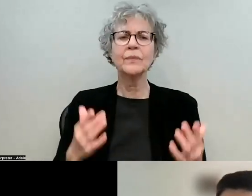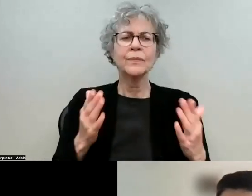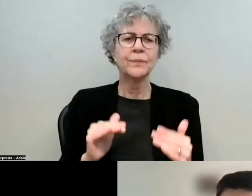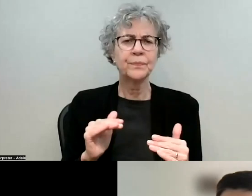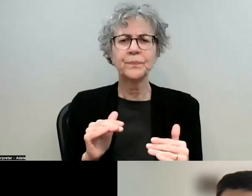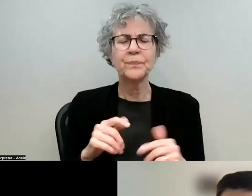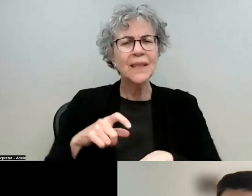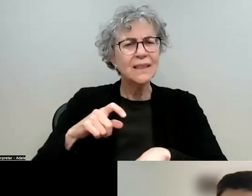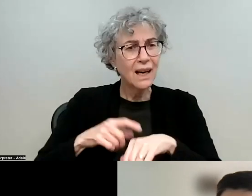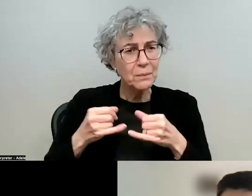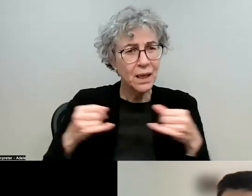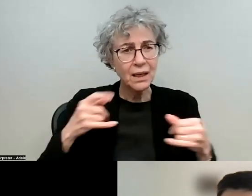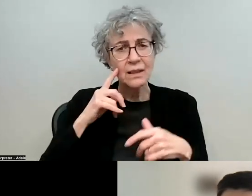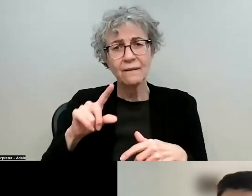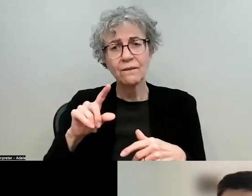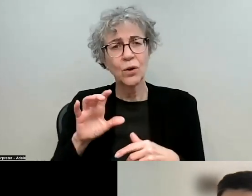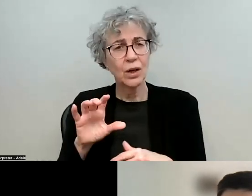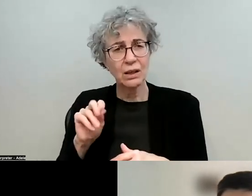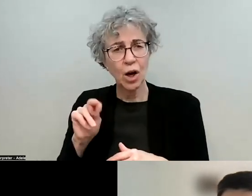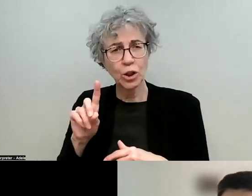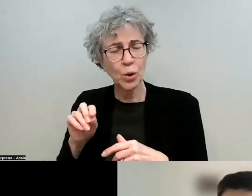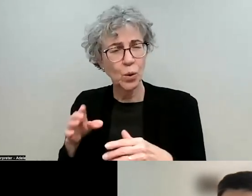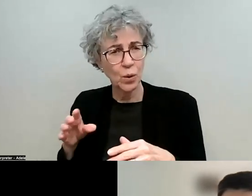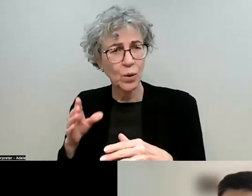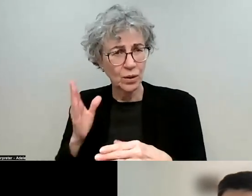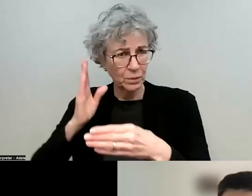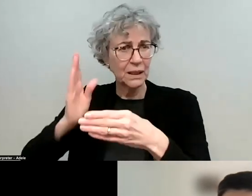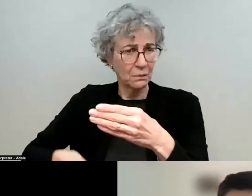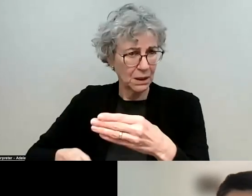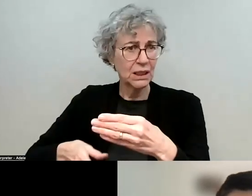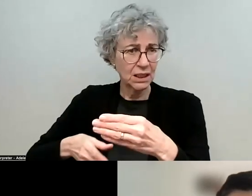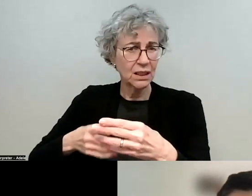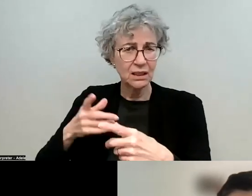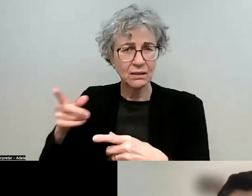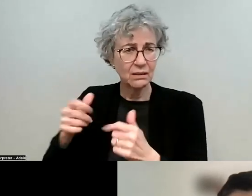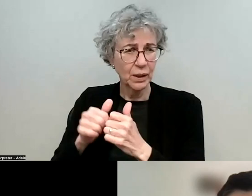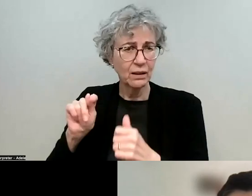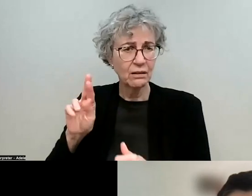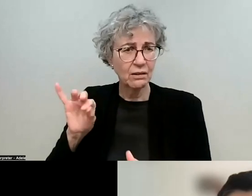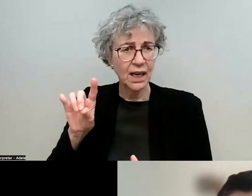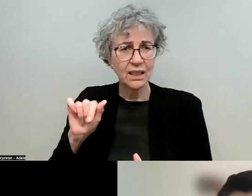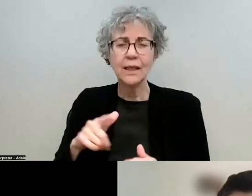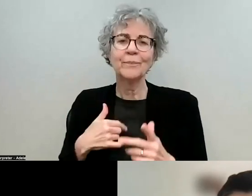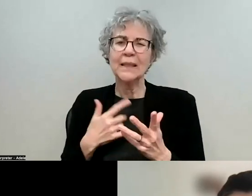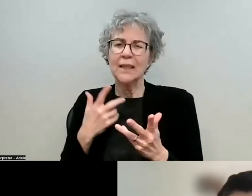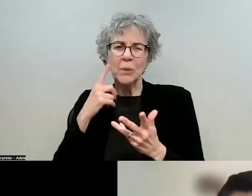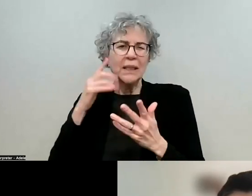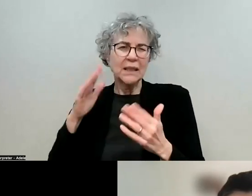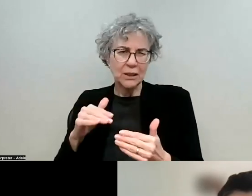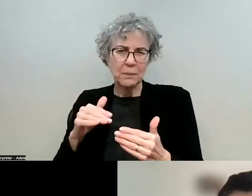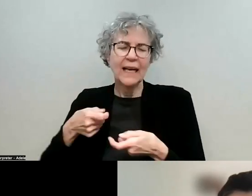Is there a timeline for completion of the condos by Tridale? We expect to break ground in anywhere